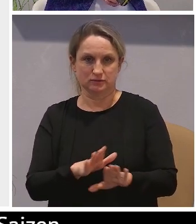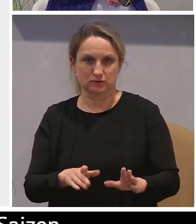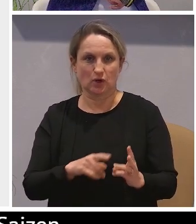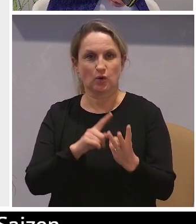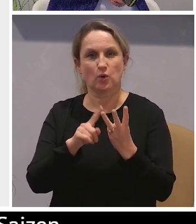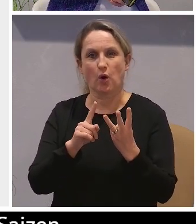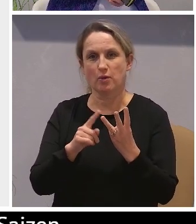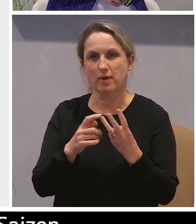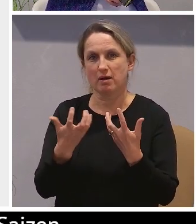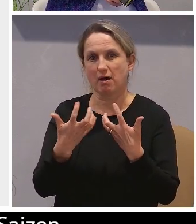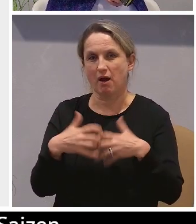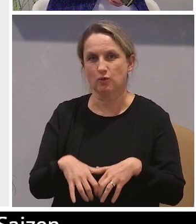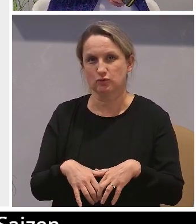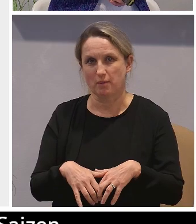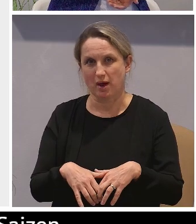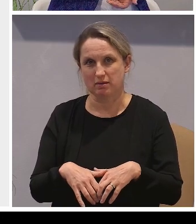And the